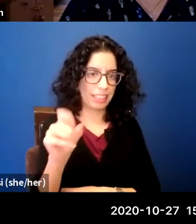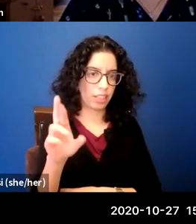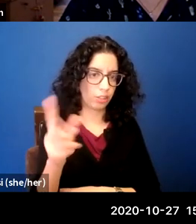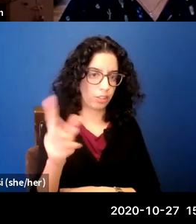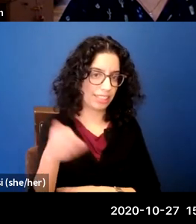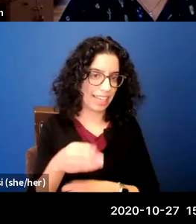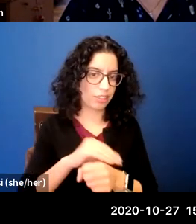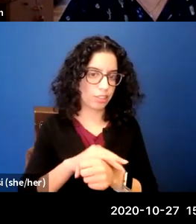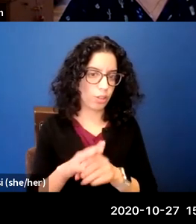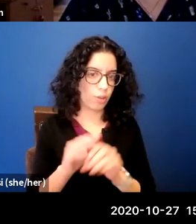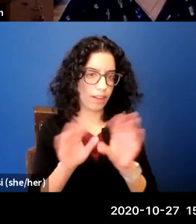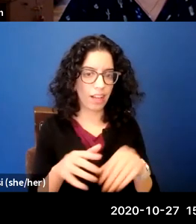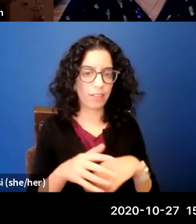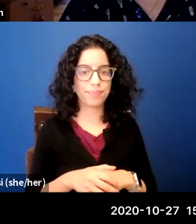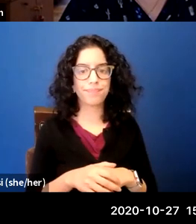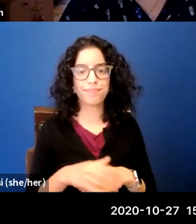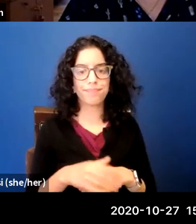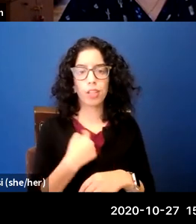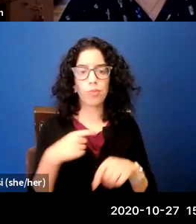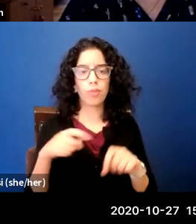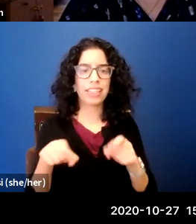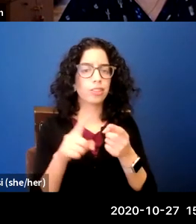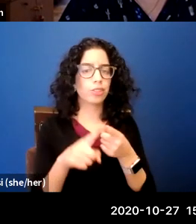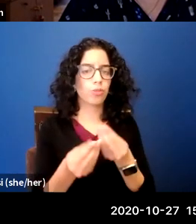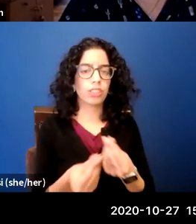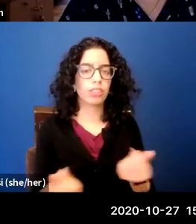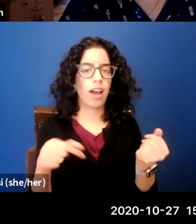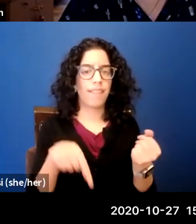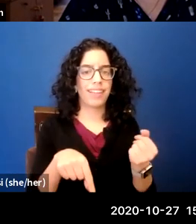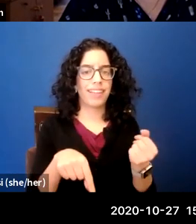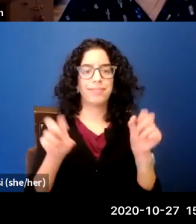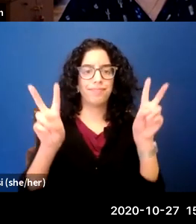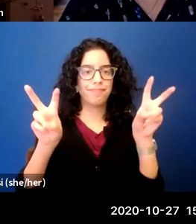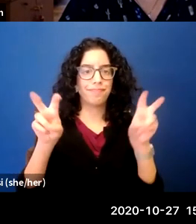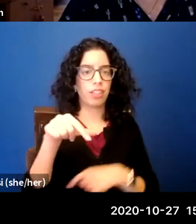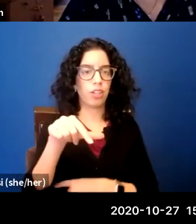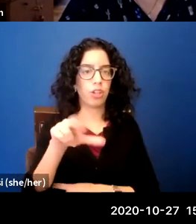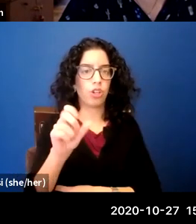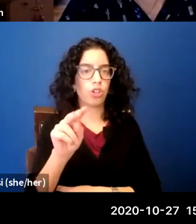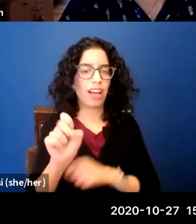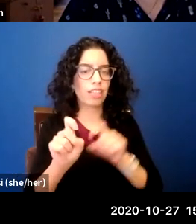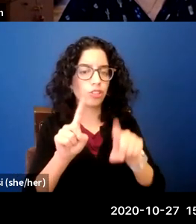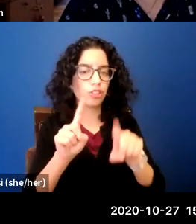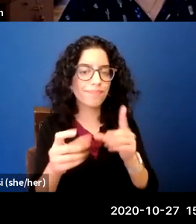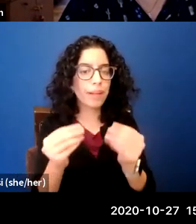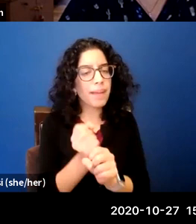questions and make clear that simply because the ADA was written before the internet